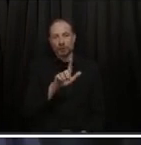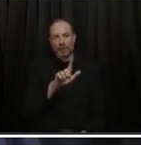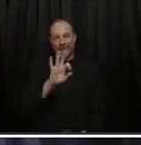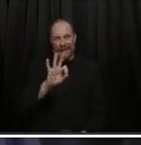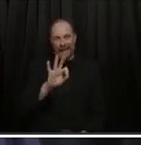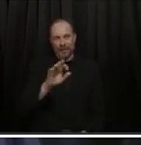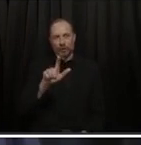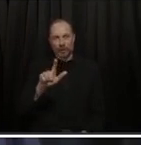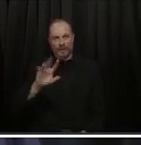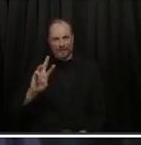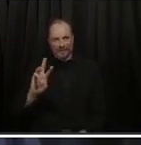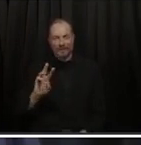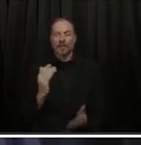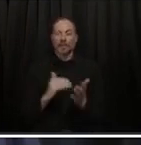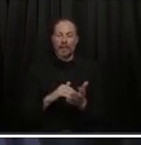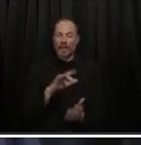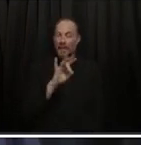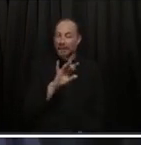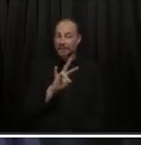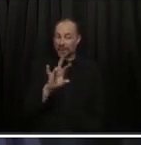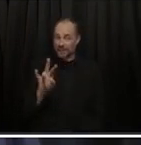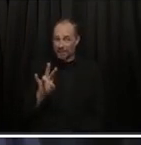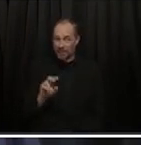877-268-2926. Once again,